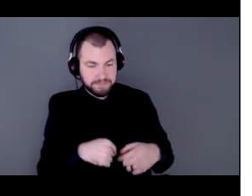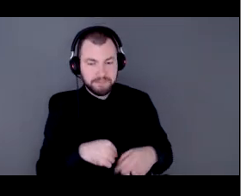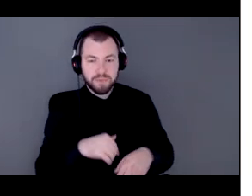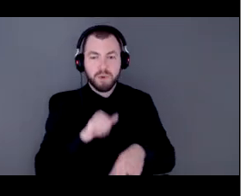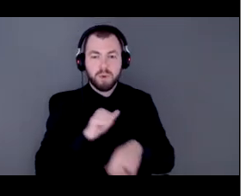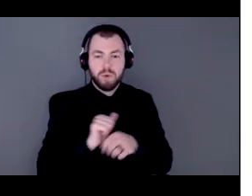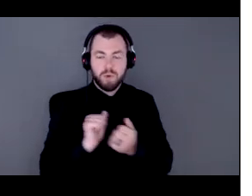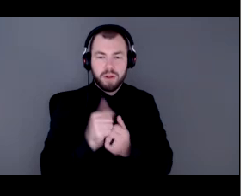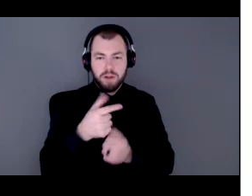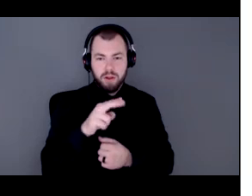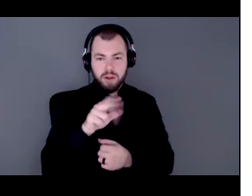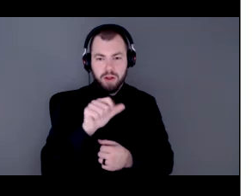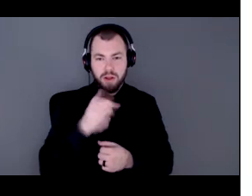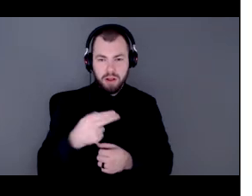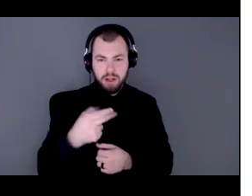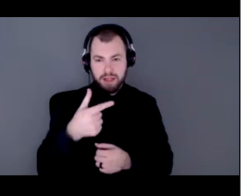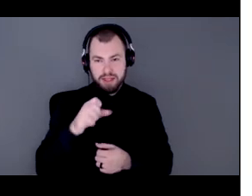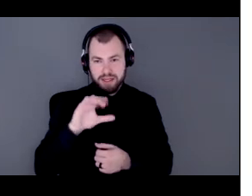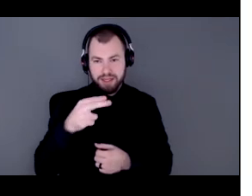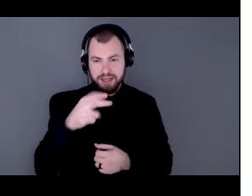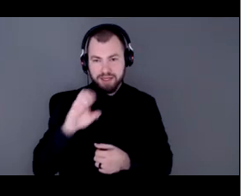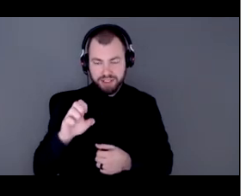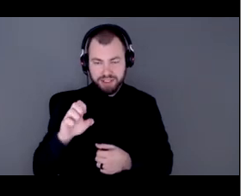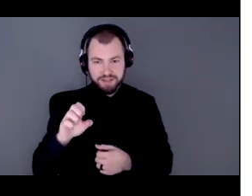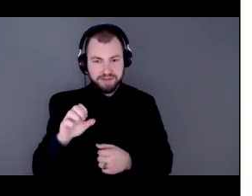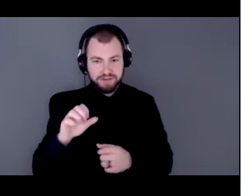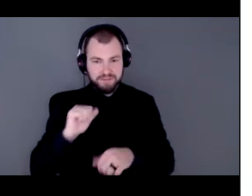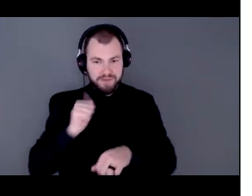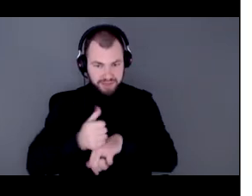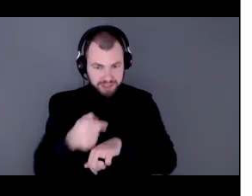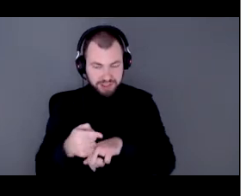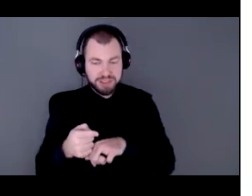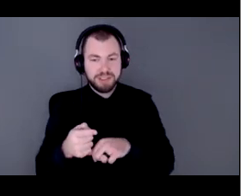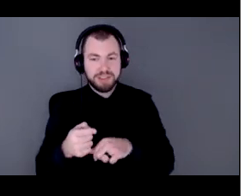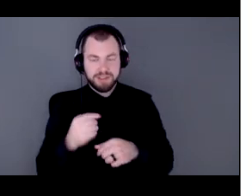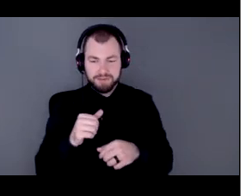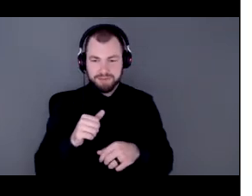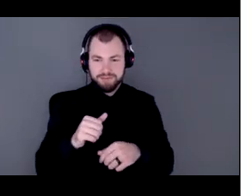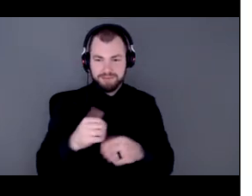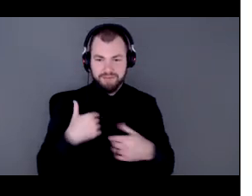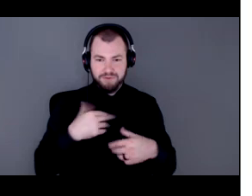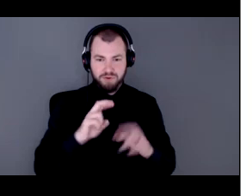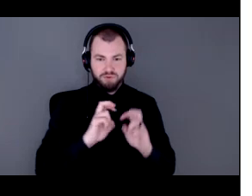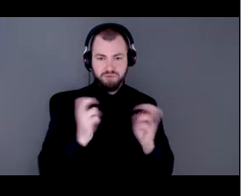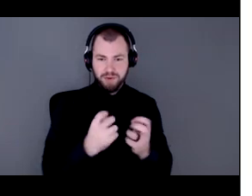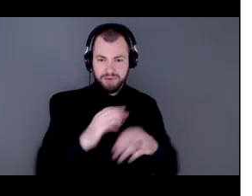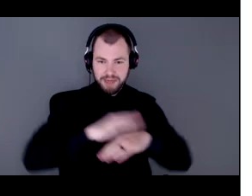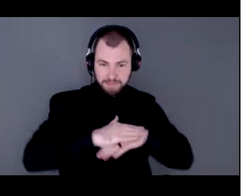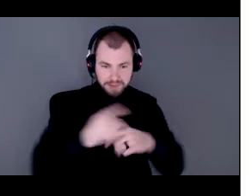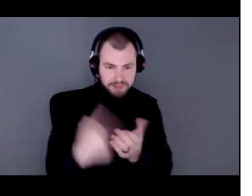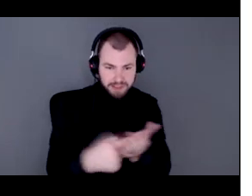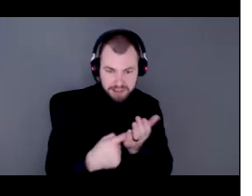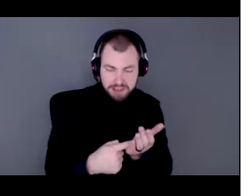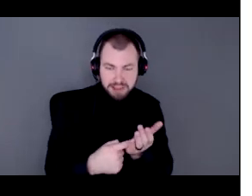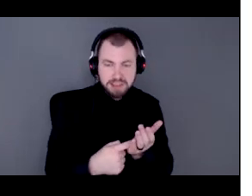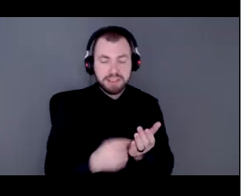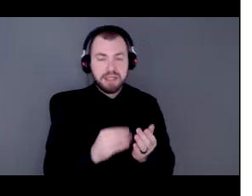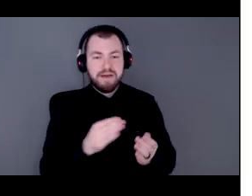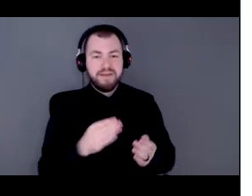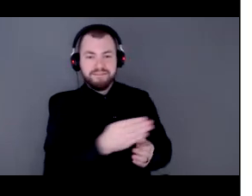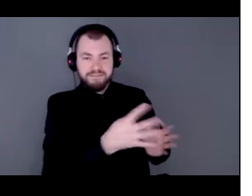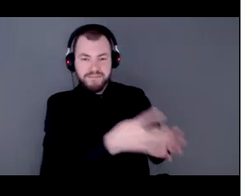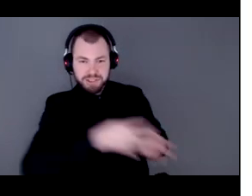Chamber Foundation to host roundtables and work specifically with the Gullah Geechee community. We'll engage the fishing community on water-based cleanups and